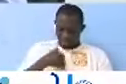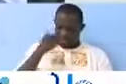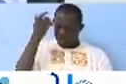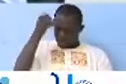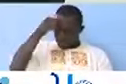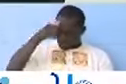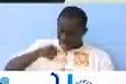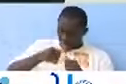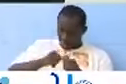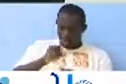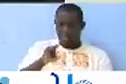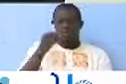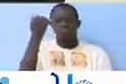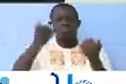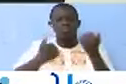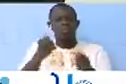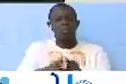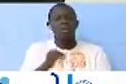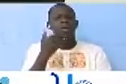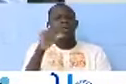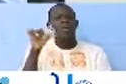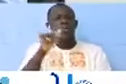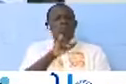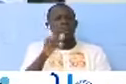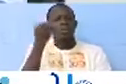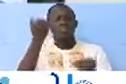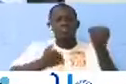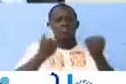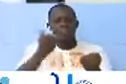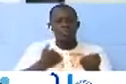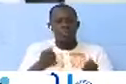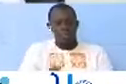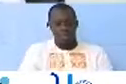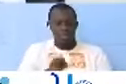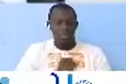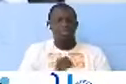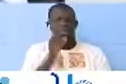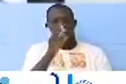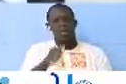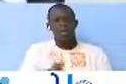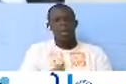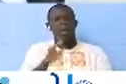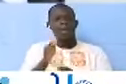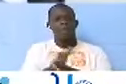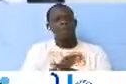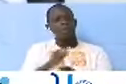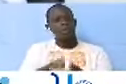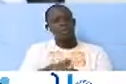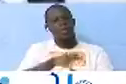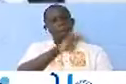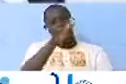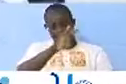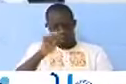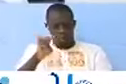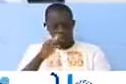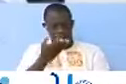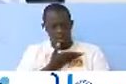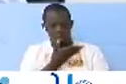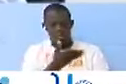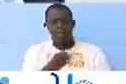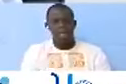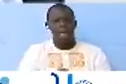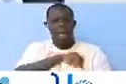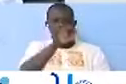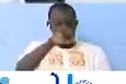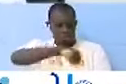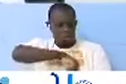vehicle. And which vehicle was it? Akiranu mura jumalti. Pickup. It was a pickup. I found a small car, black one.